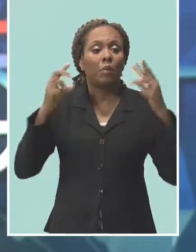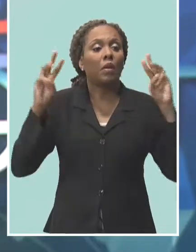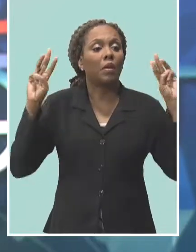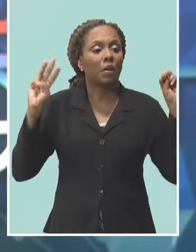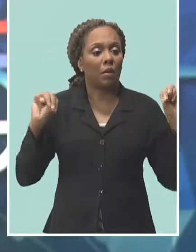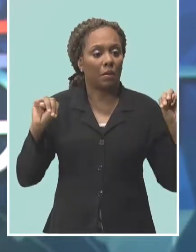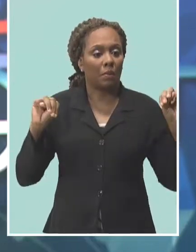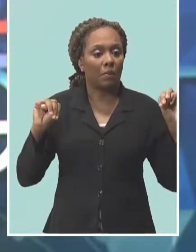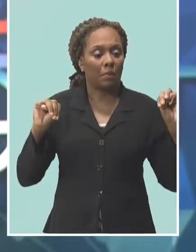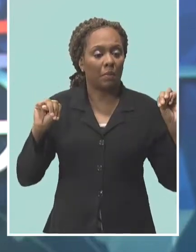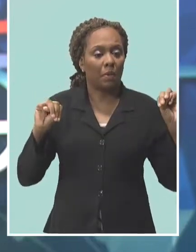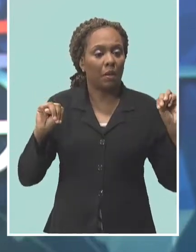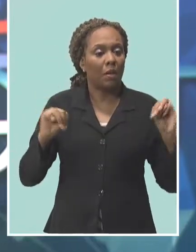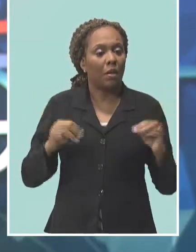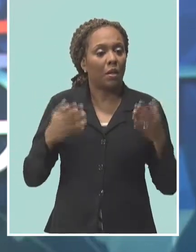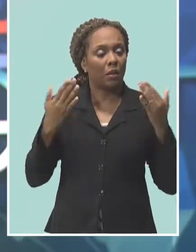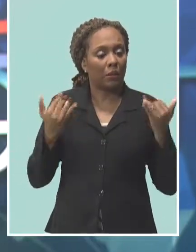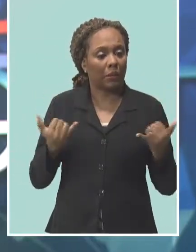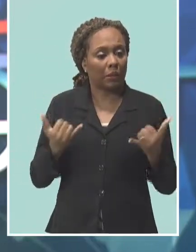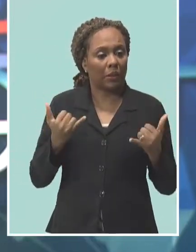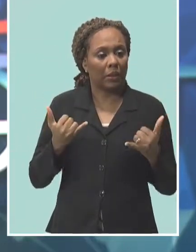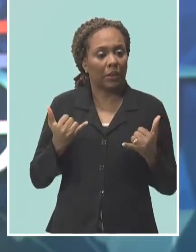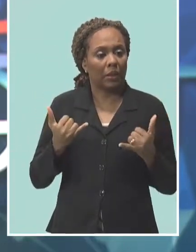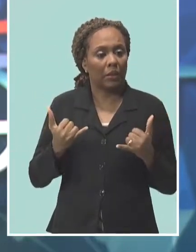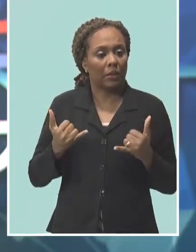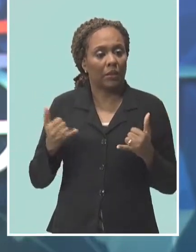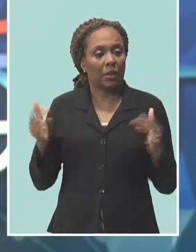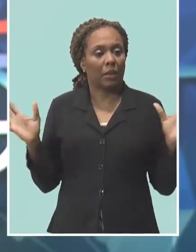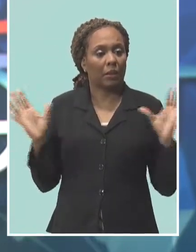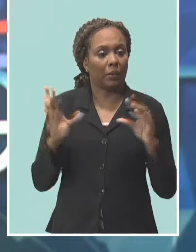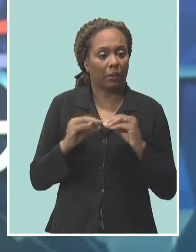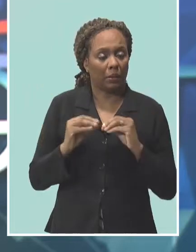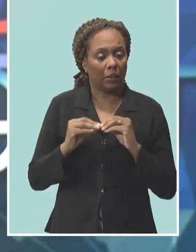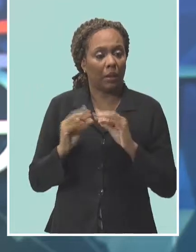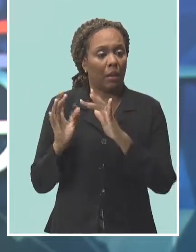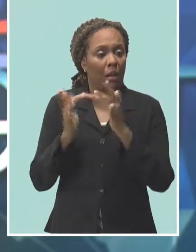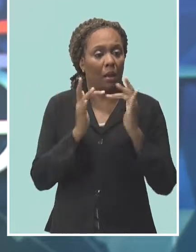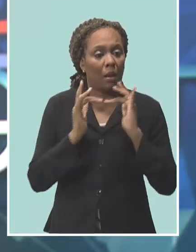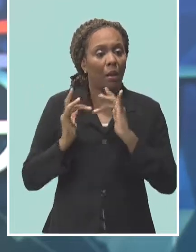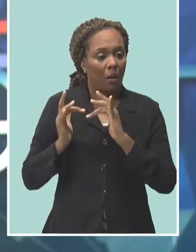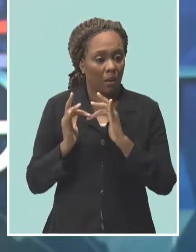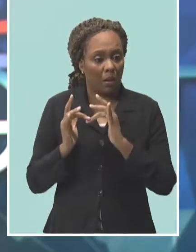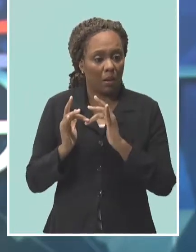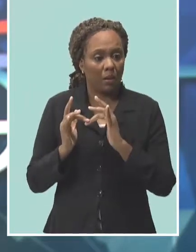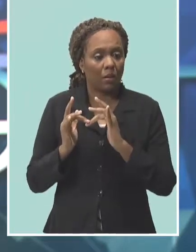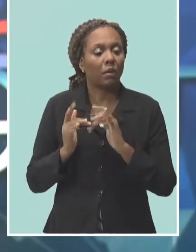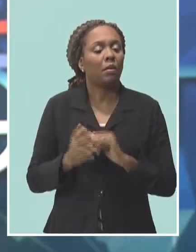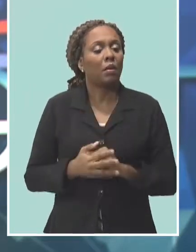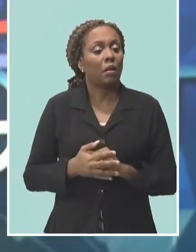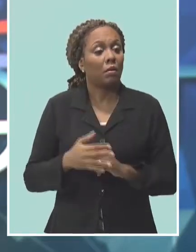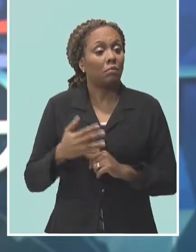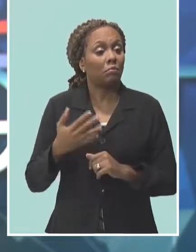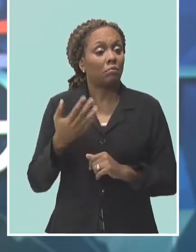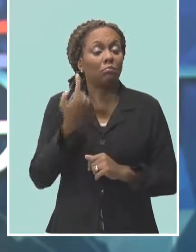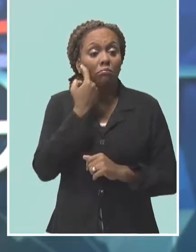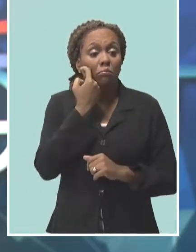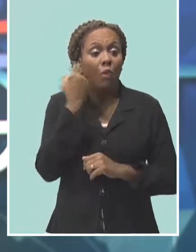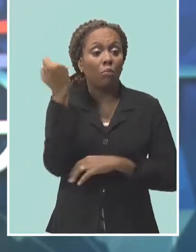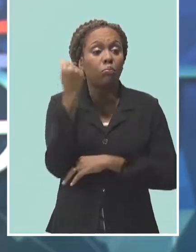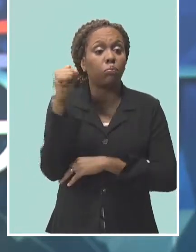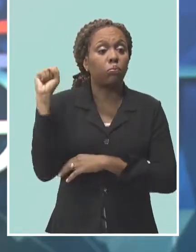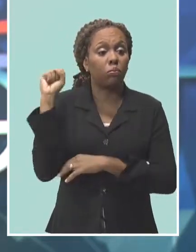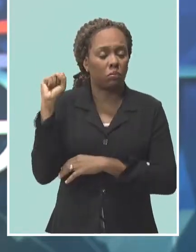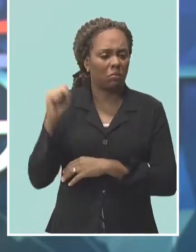in response to a question posed during a regathering online forum with members of the Barbadian diaspora. A protest